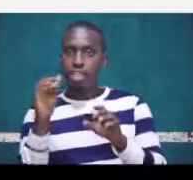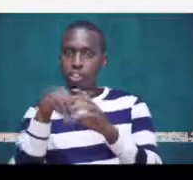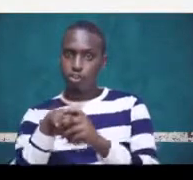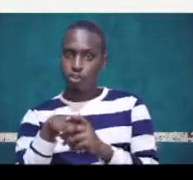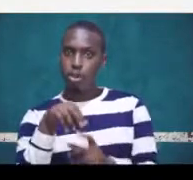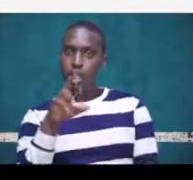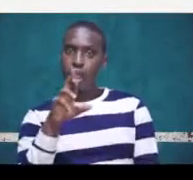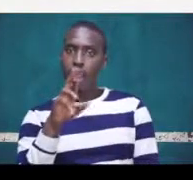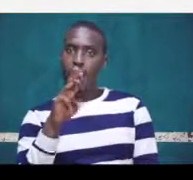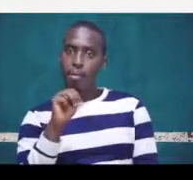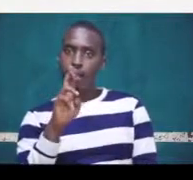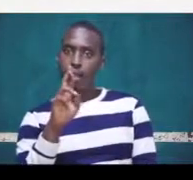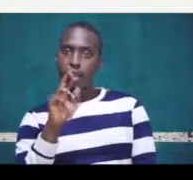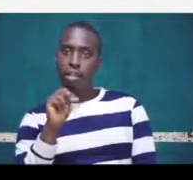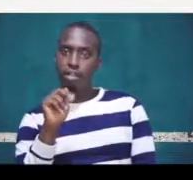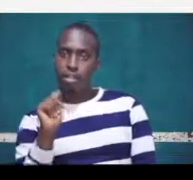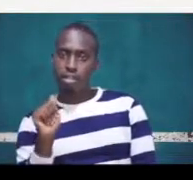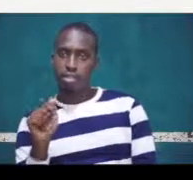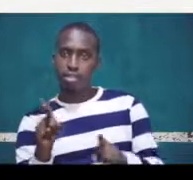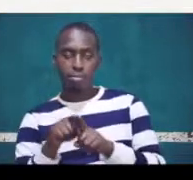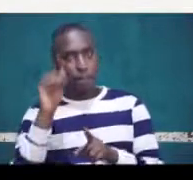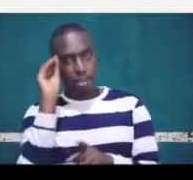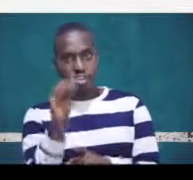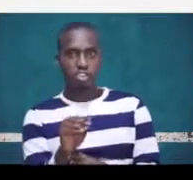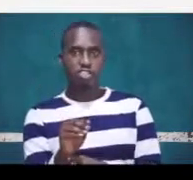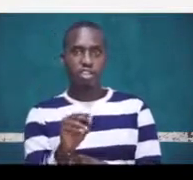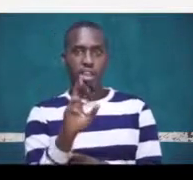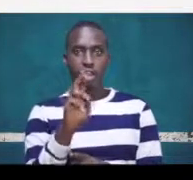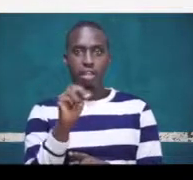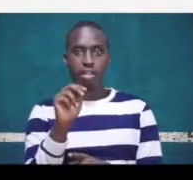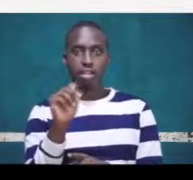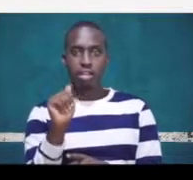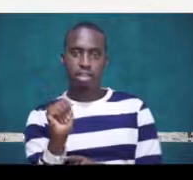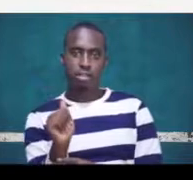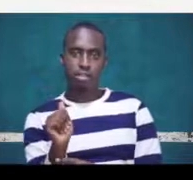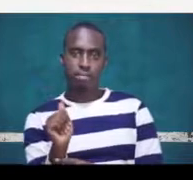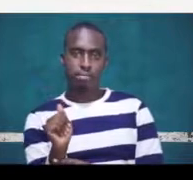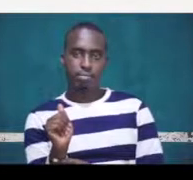the RNA, which we now call the messenger RNA. So it is,